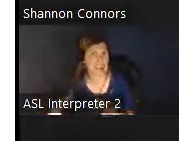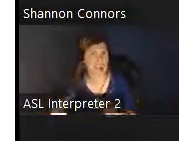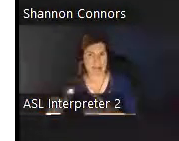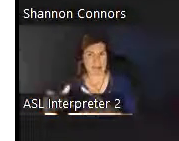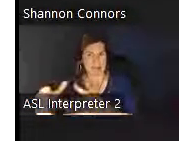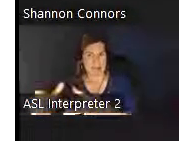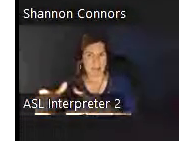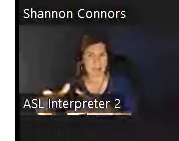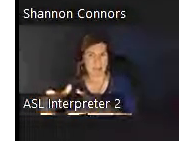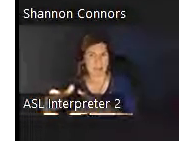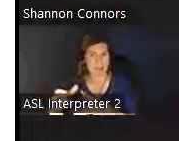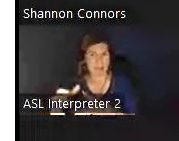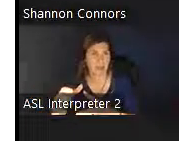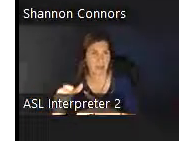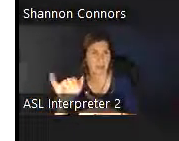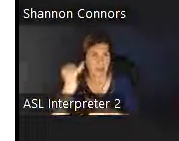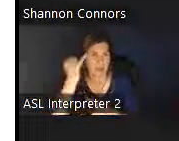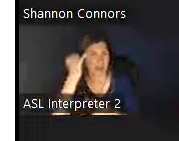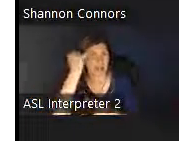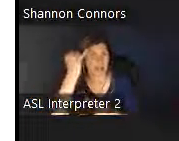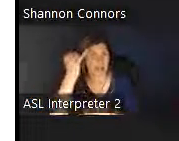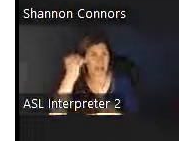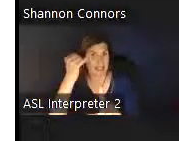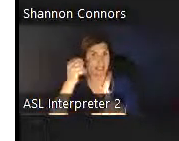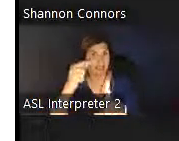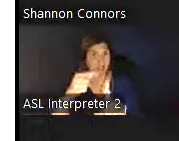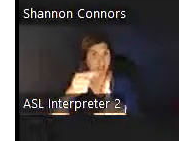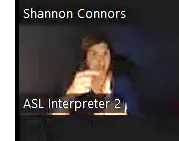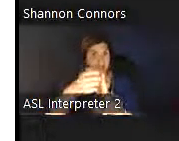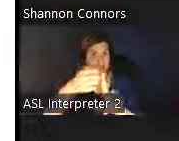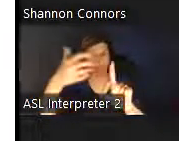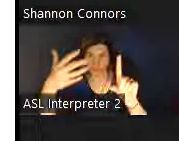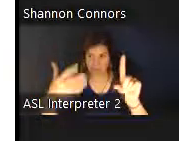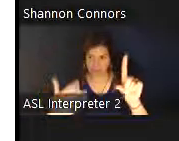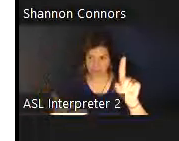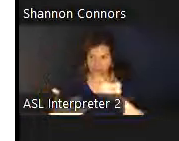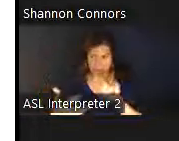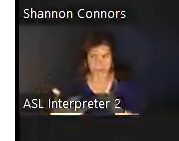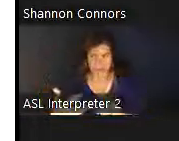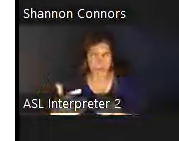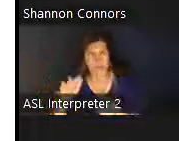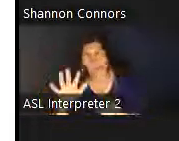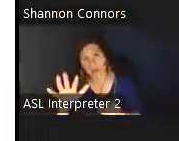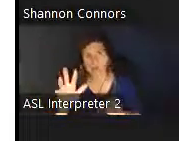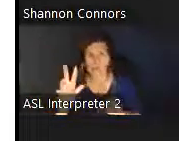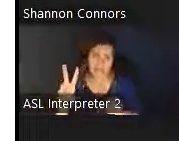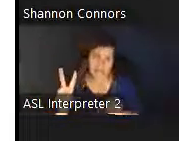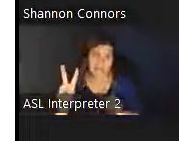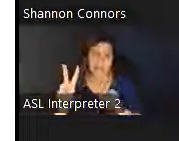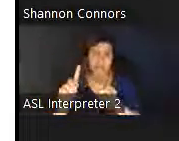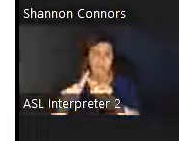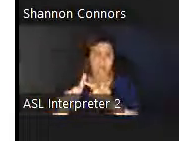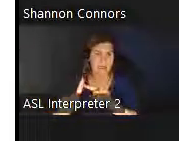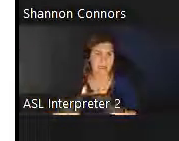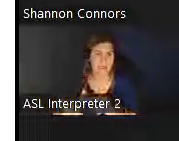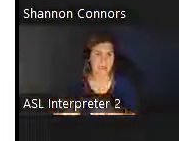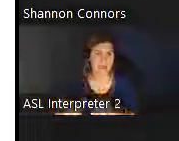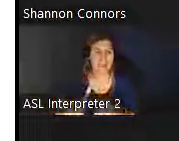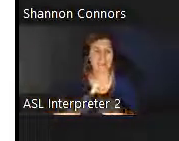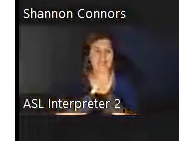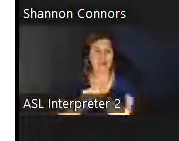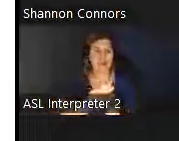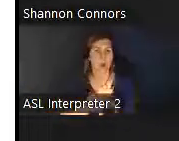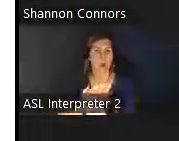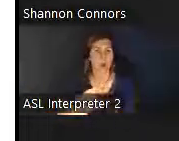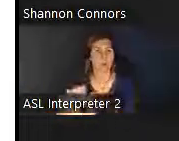Underneath that general idea, there's a whole host, 5 or 6 or more, specific approaches. I'm showing you just